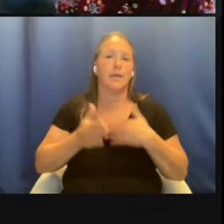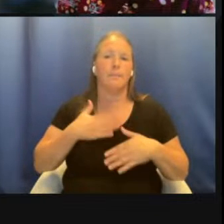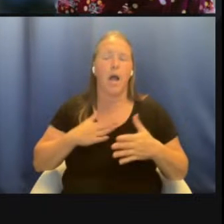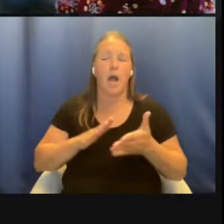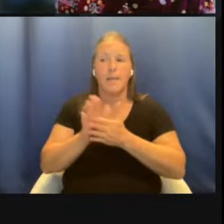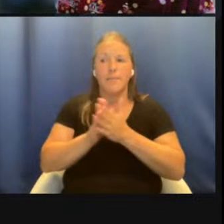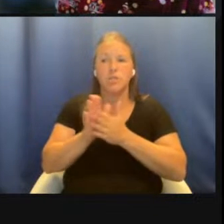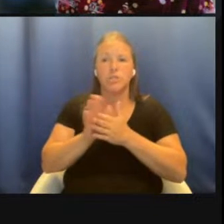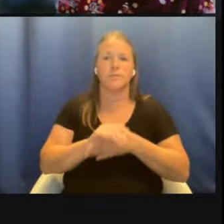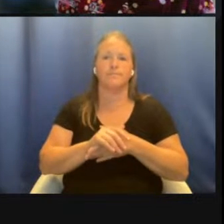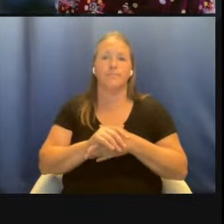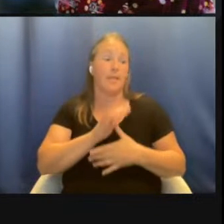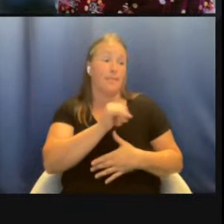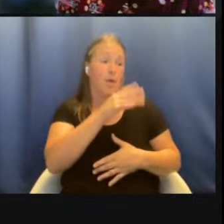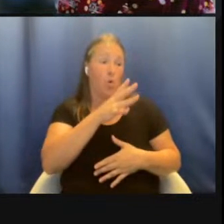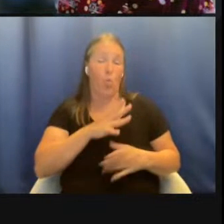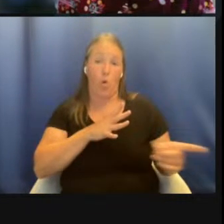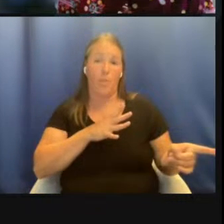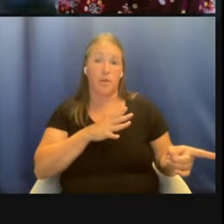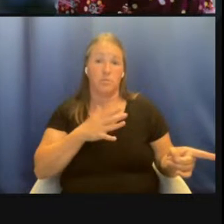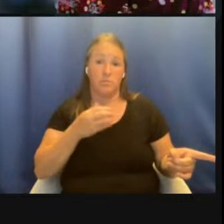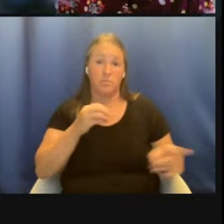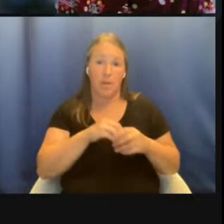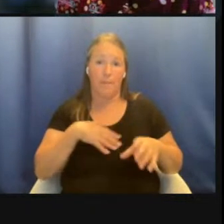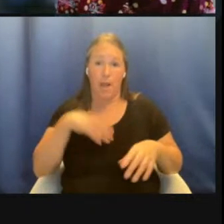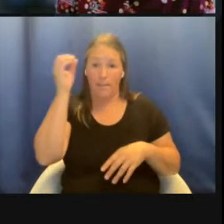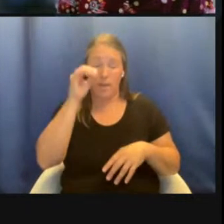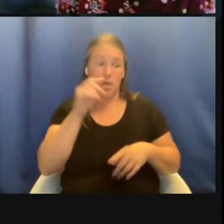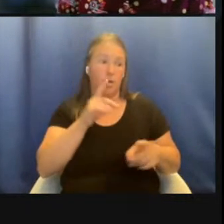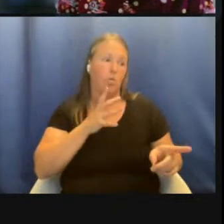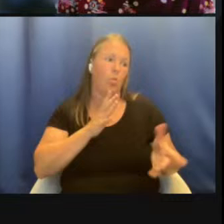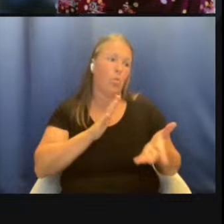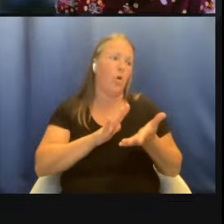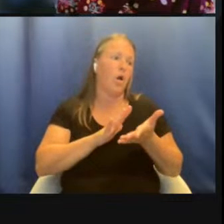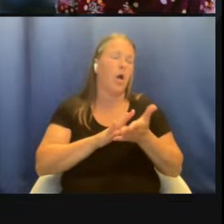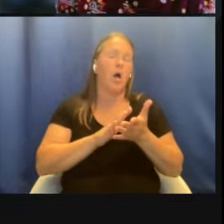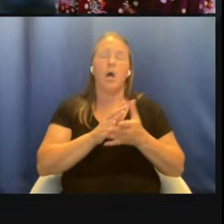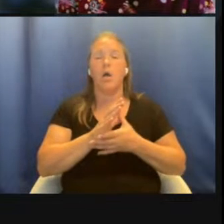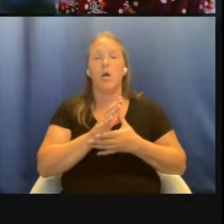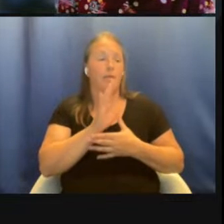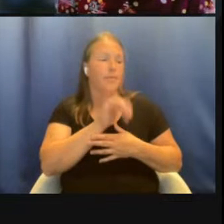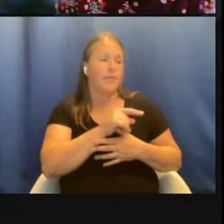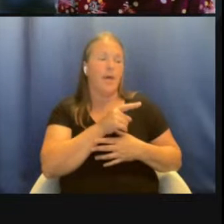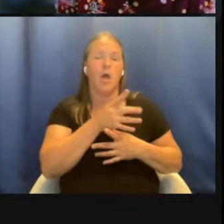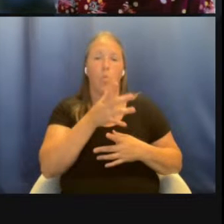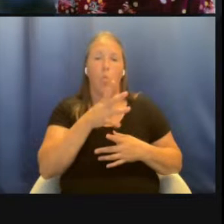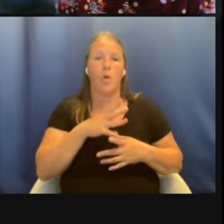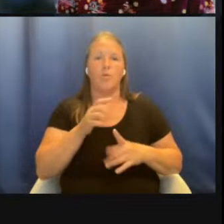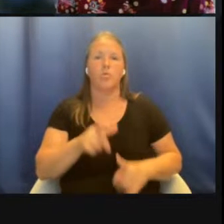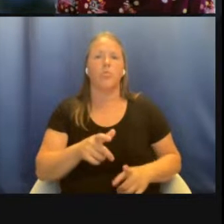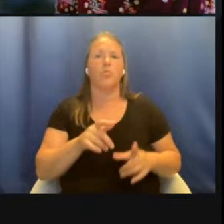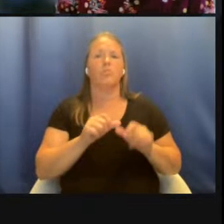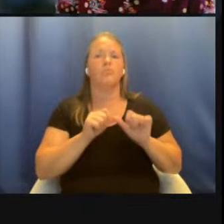undaunted by the obligations of society imposed by women of her era, remained a uniquely American